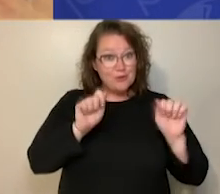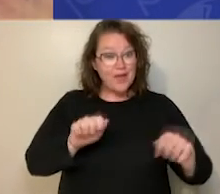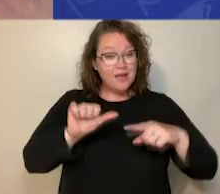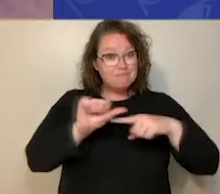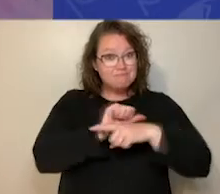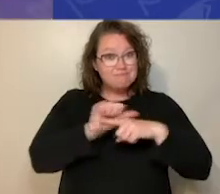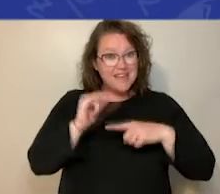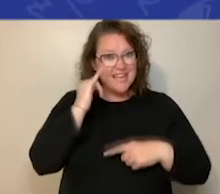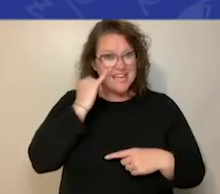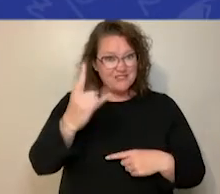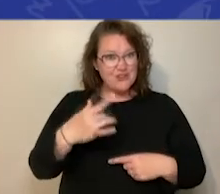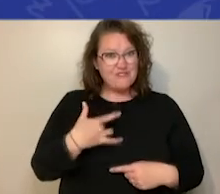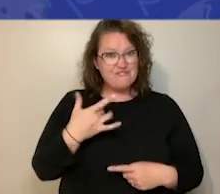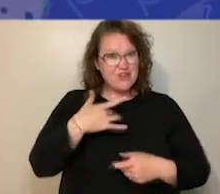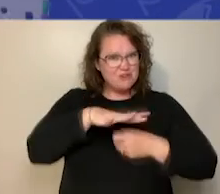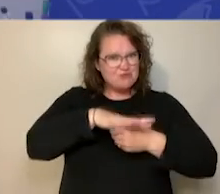stretched.